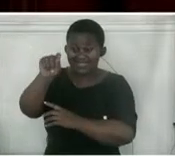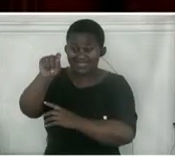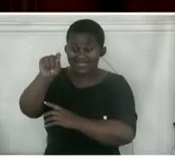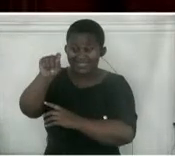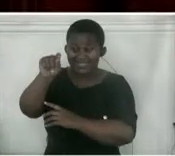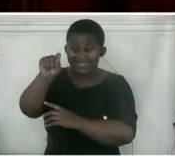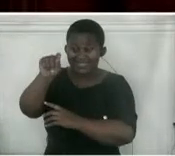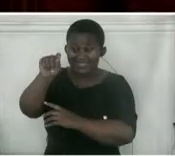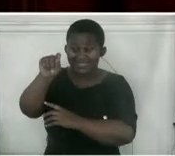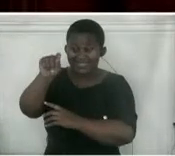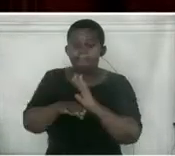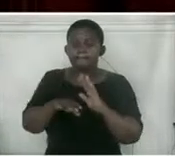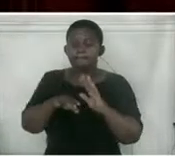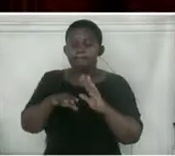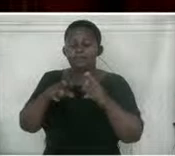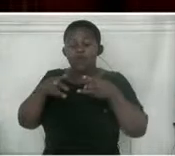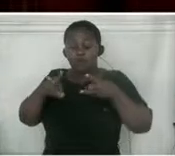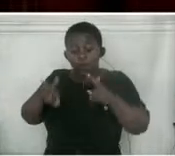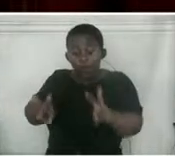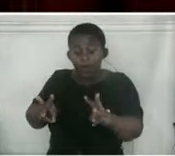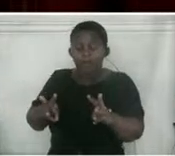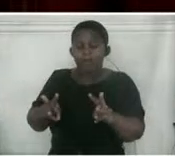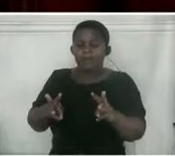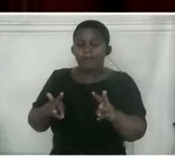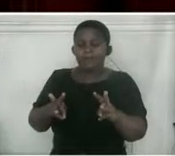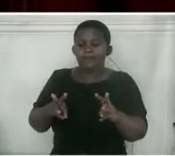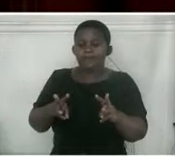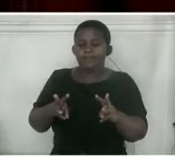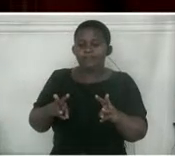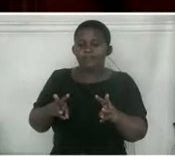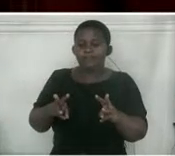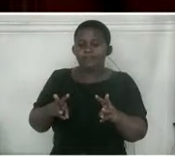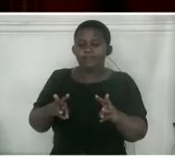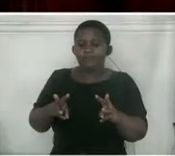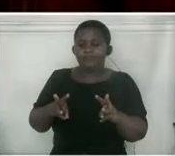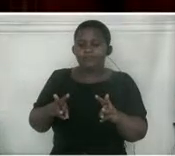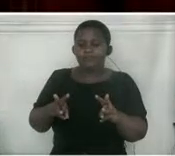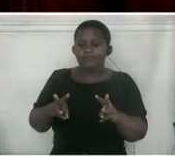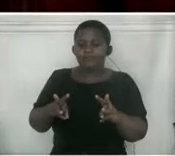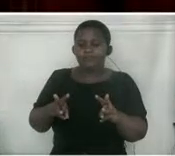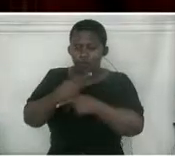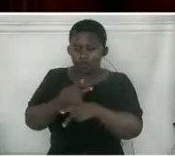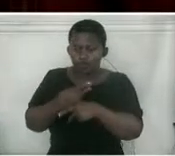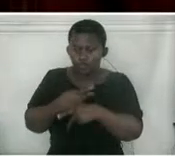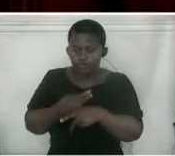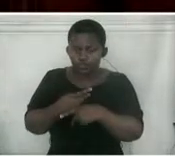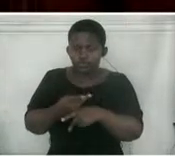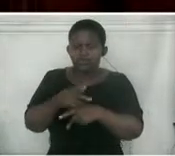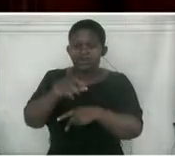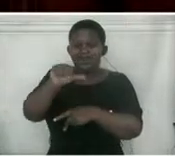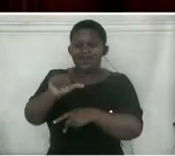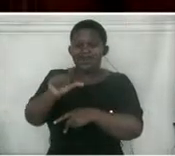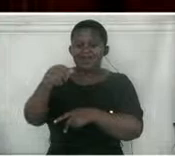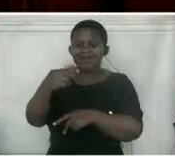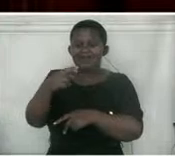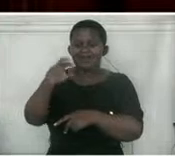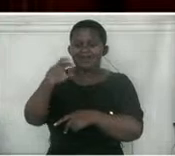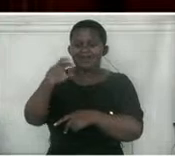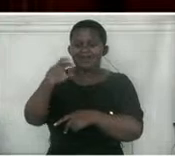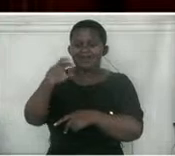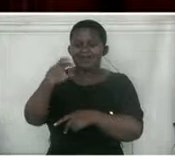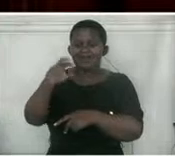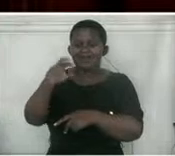its model where produce are